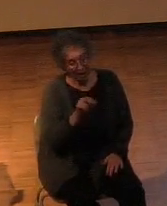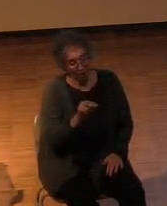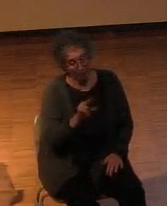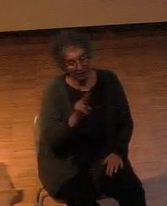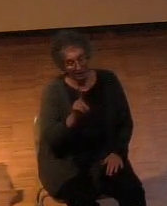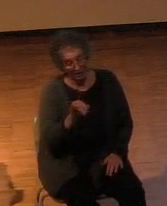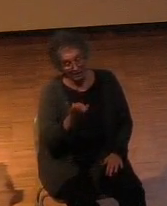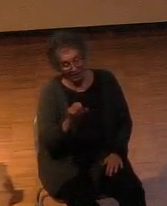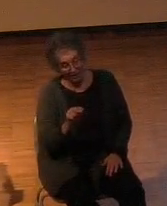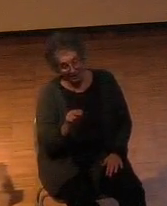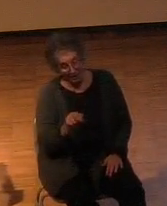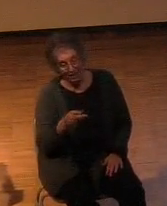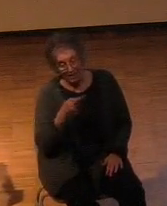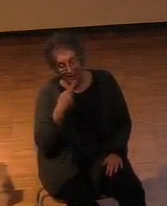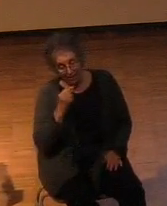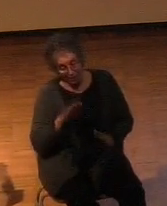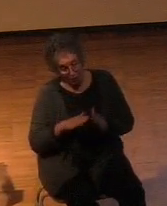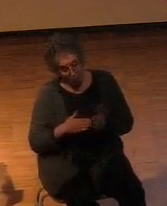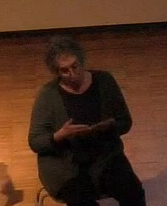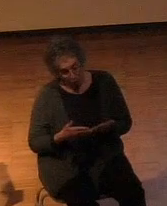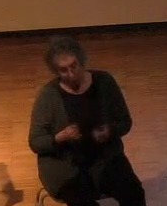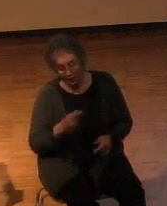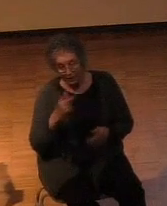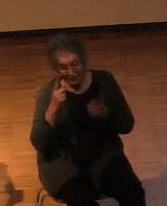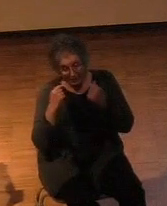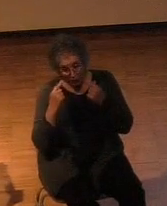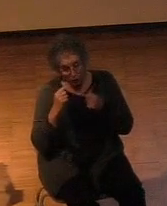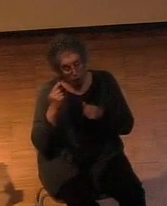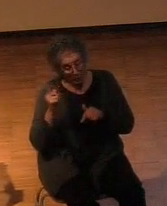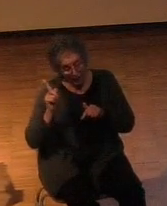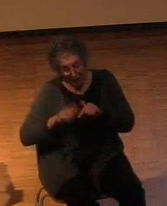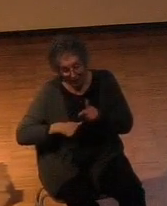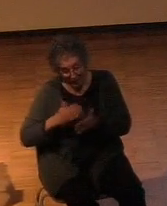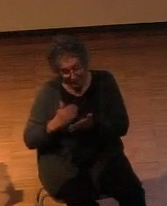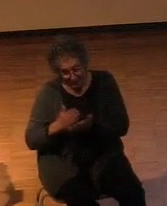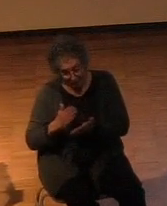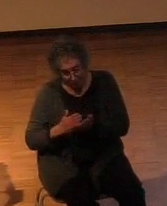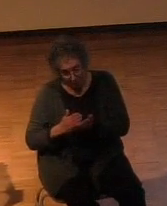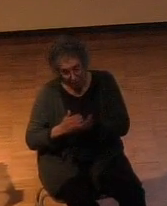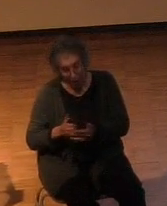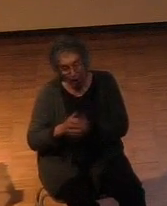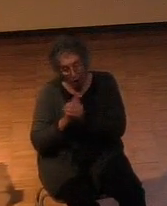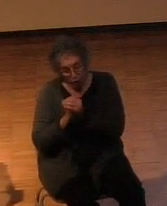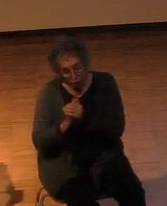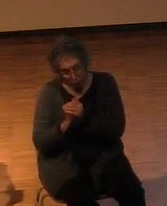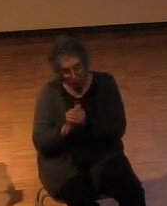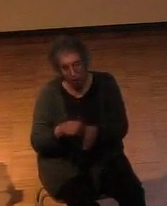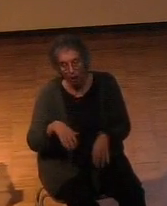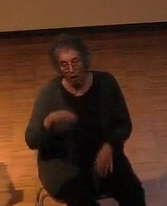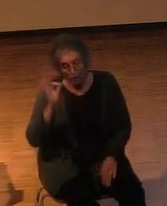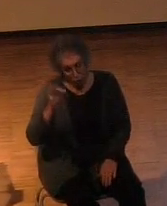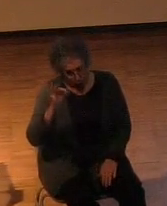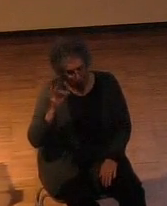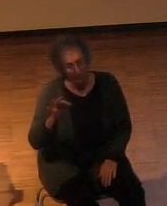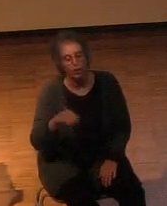wrenching book, Tears We Cannot Stop, A Sermon to White America. I recommend that book